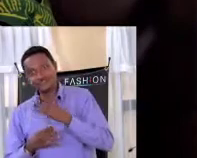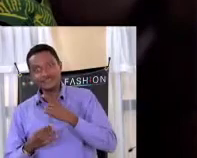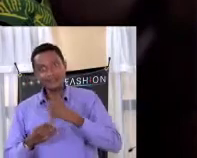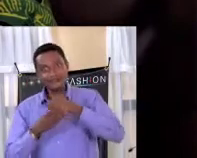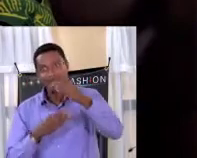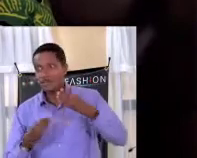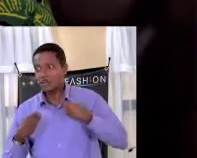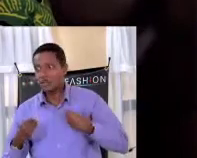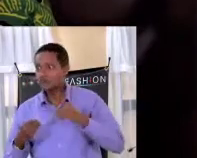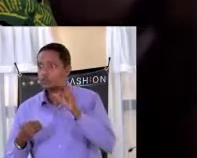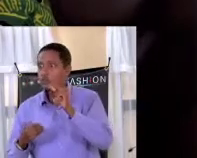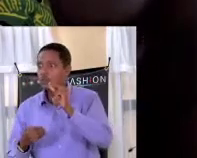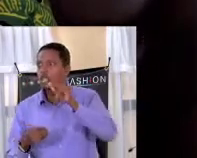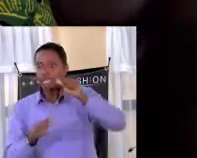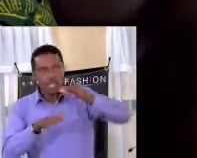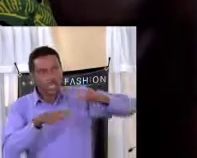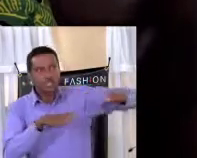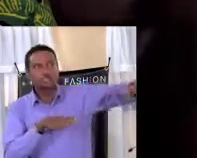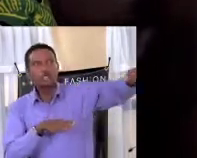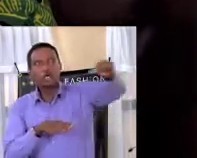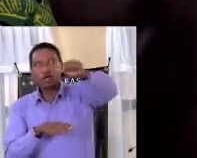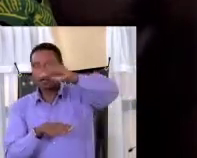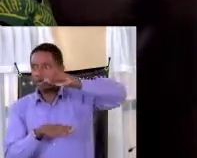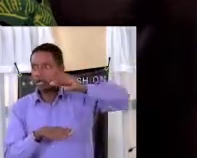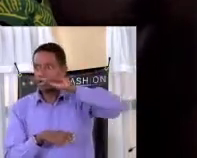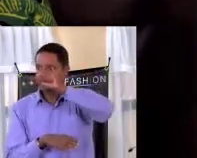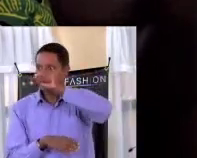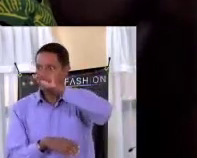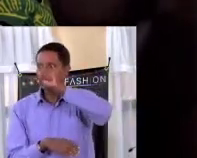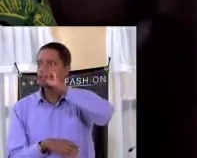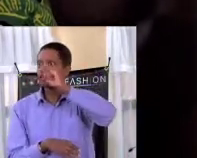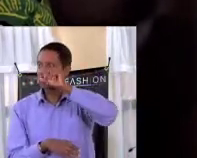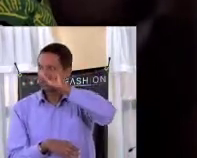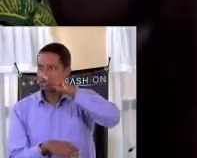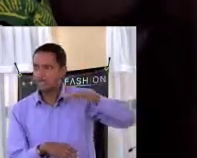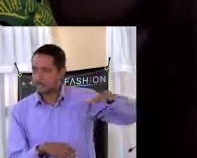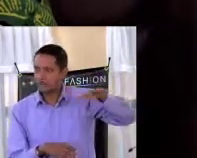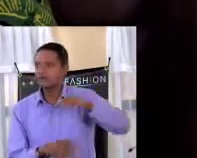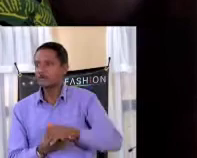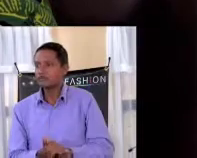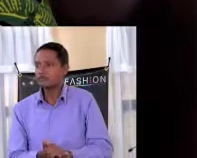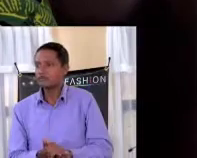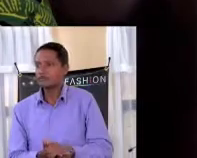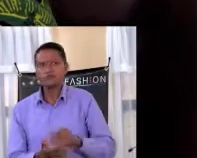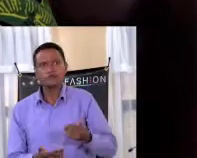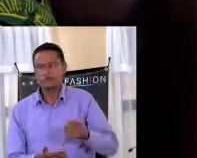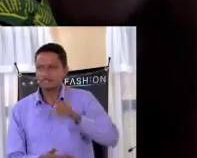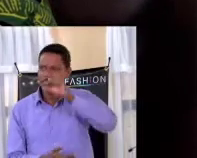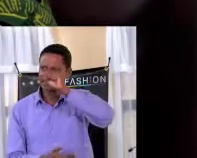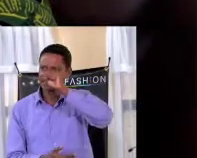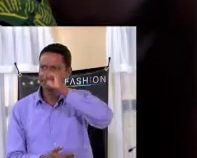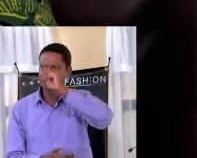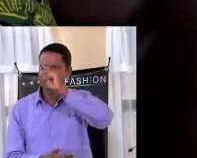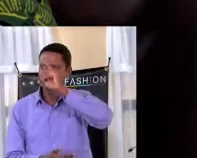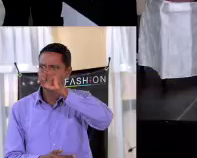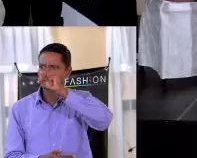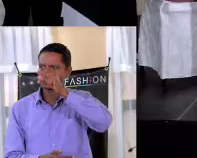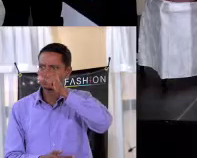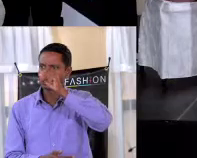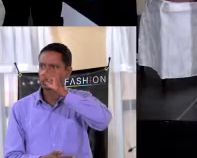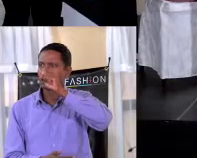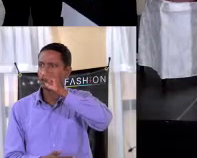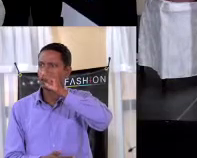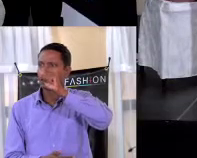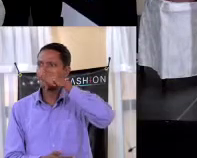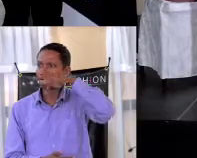they really adapt to different aesthetics. But in Southeast Asia, in Singapore and so on, that they could connect with our